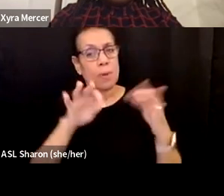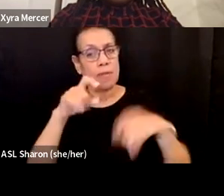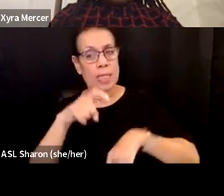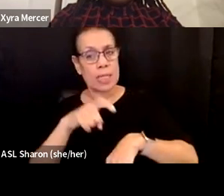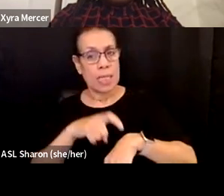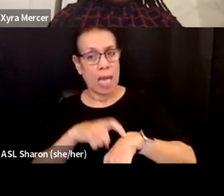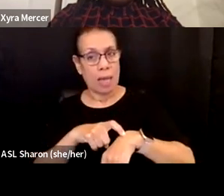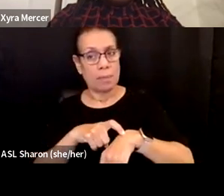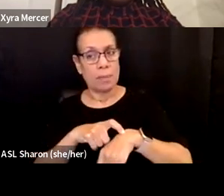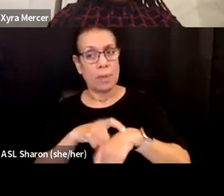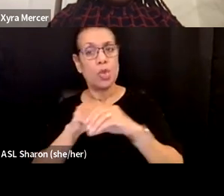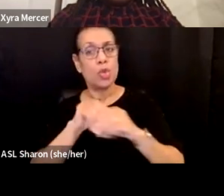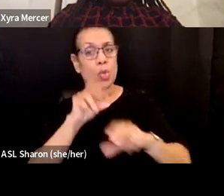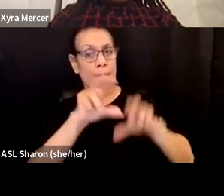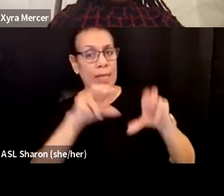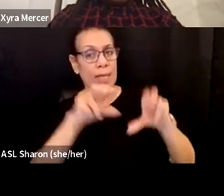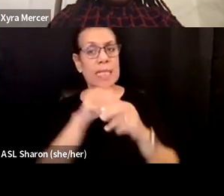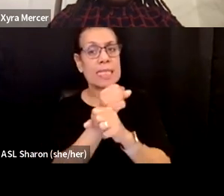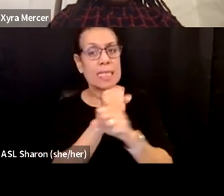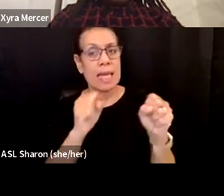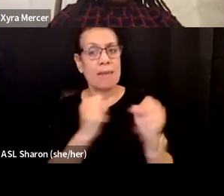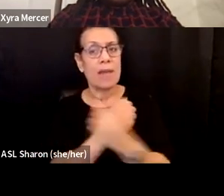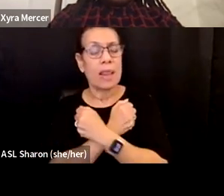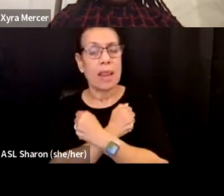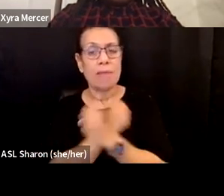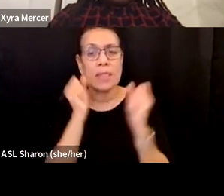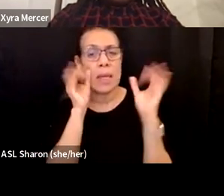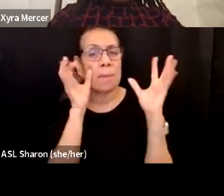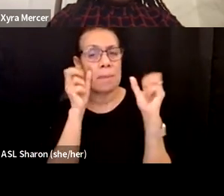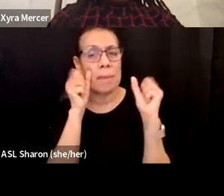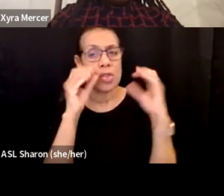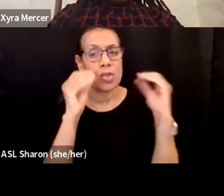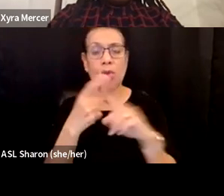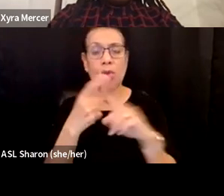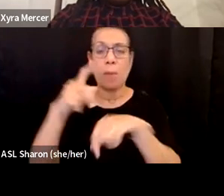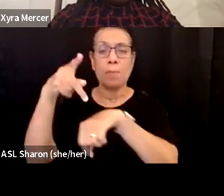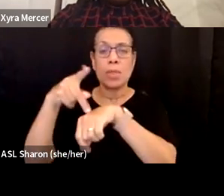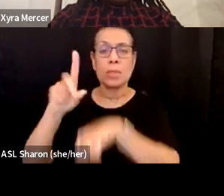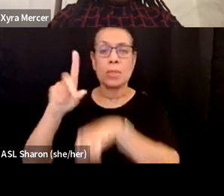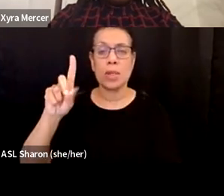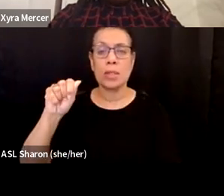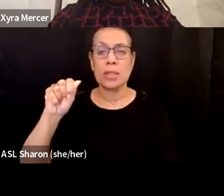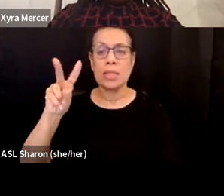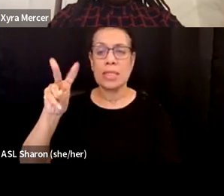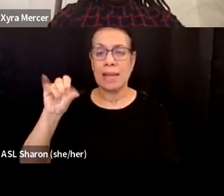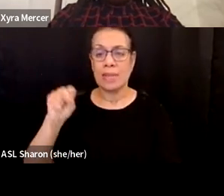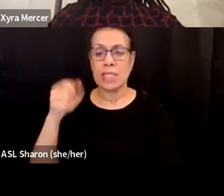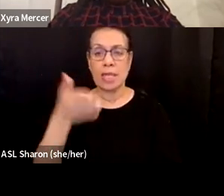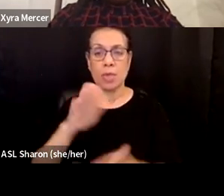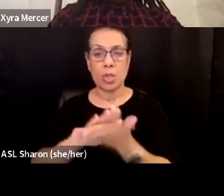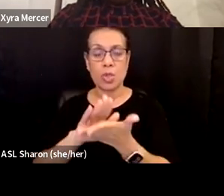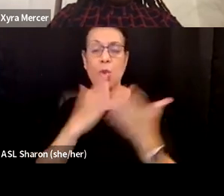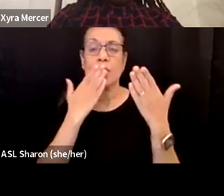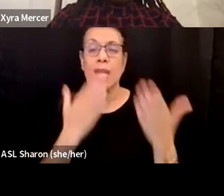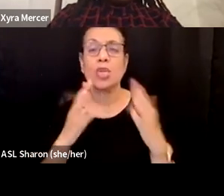reinvest in the safe loving extraordinary community created by principal davis and everyone at the pa shaw thank you